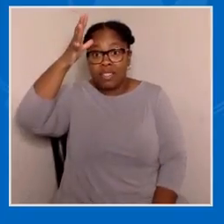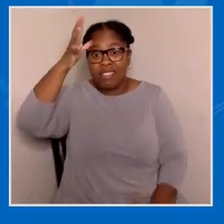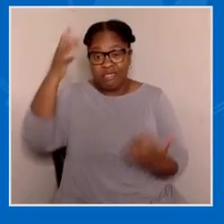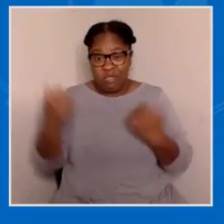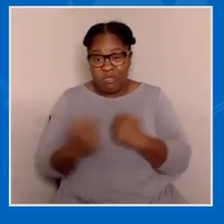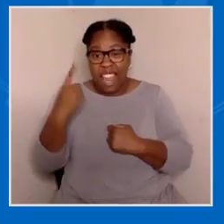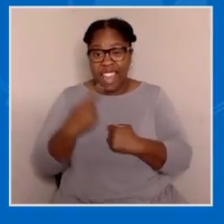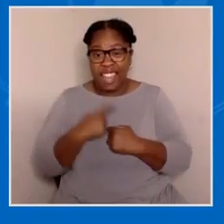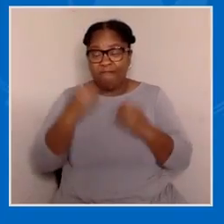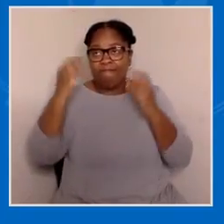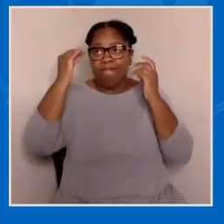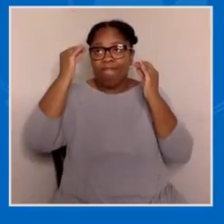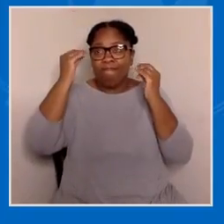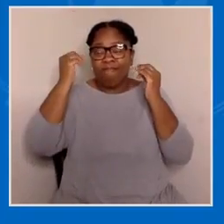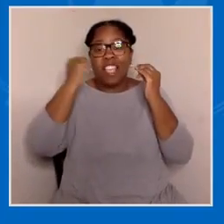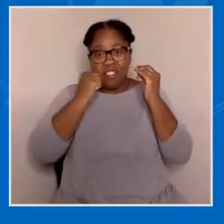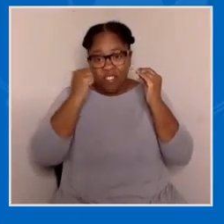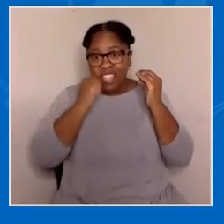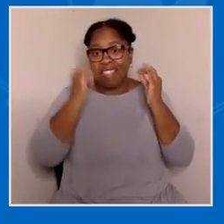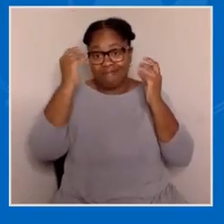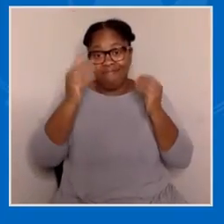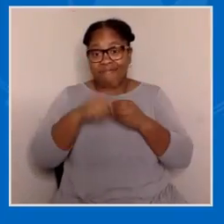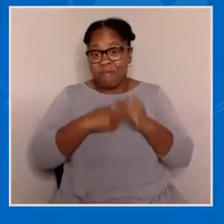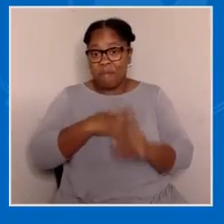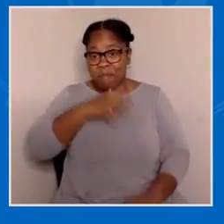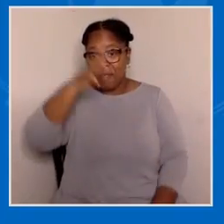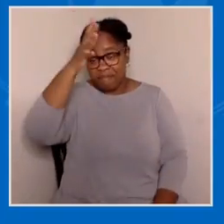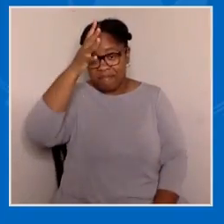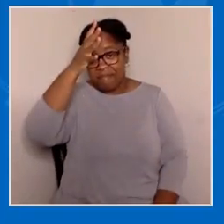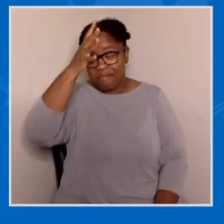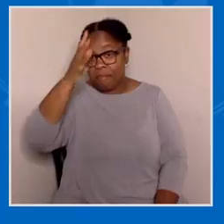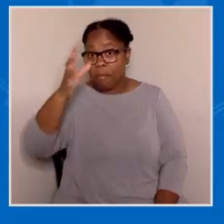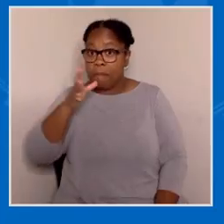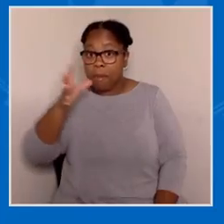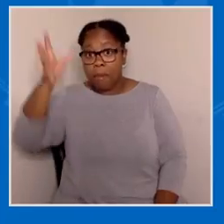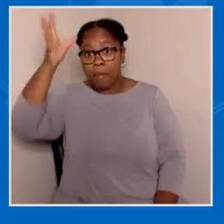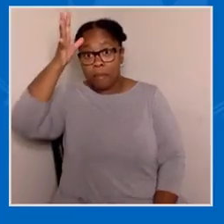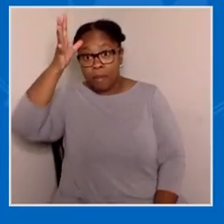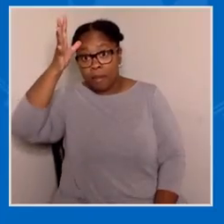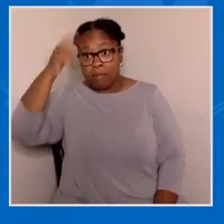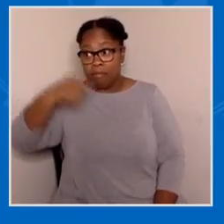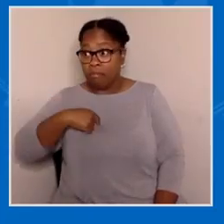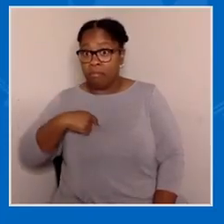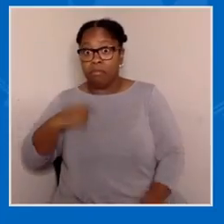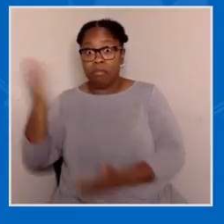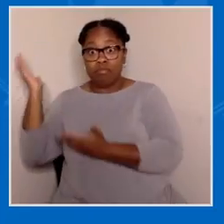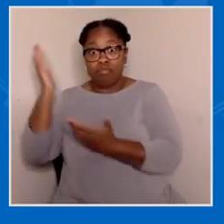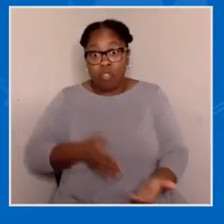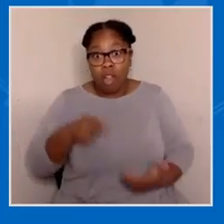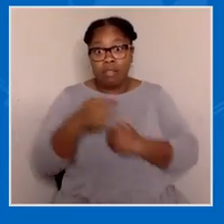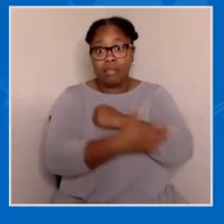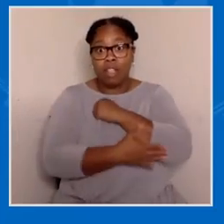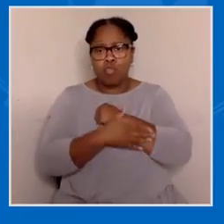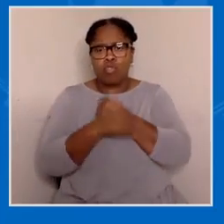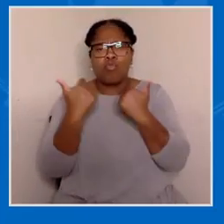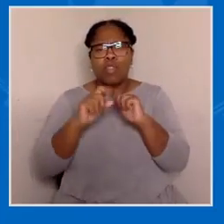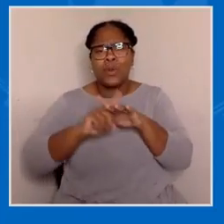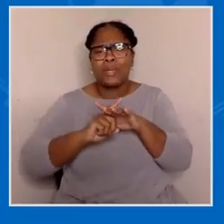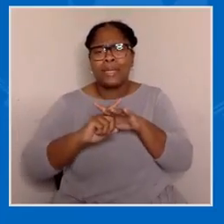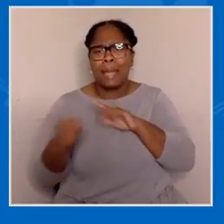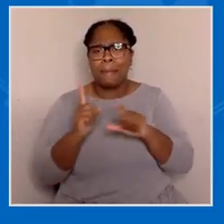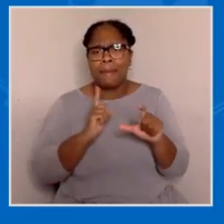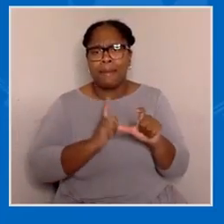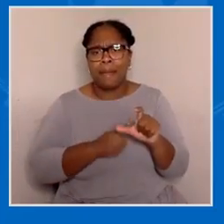day. My father and mother brought me to this country to escape communism. They cherished